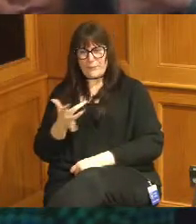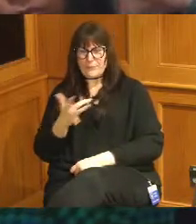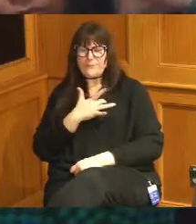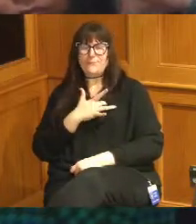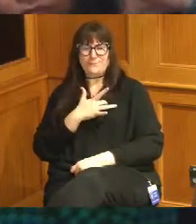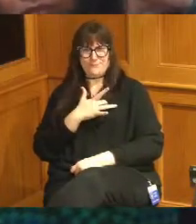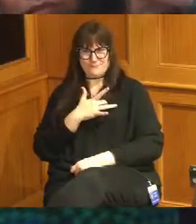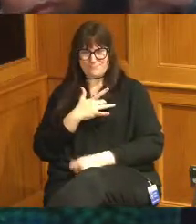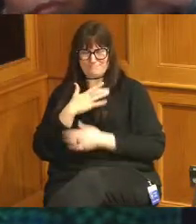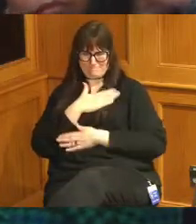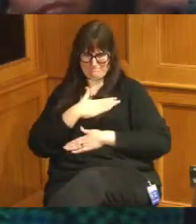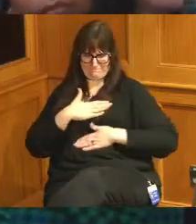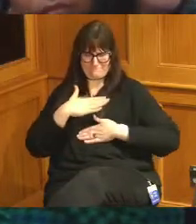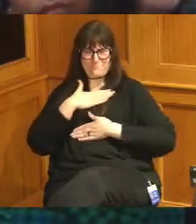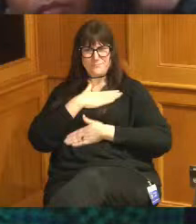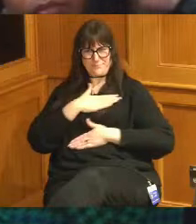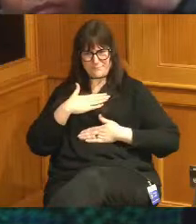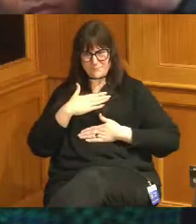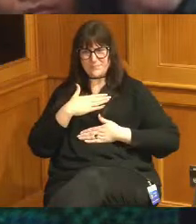Hamilton County, my